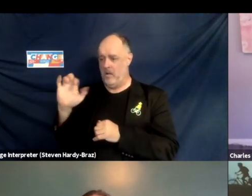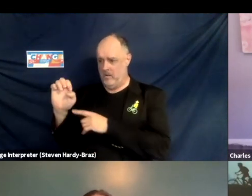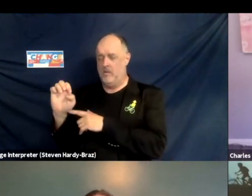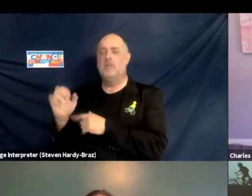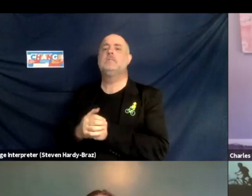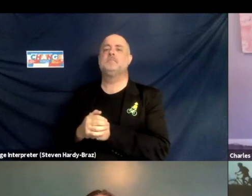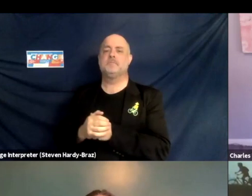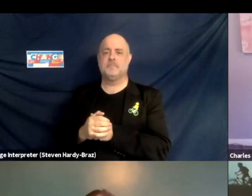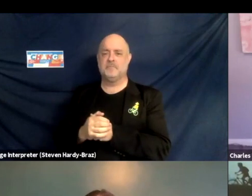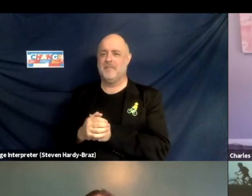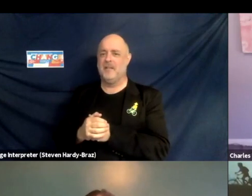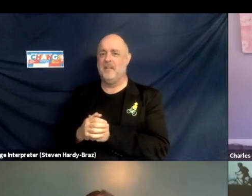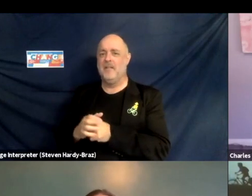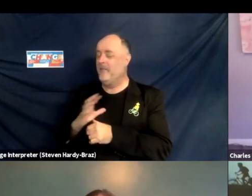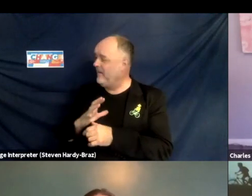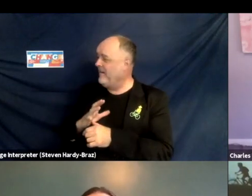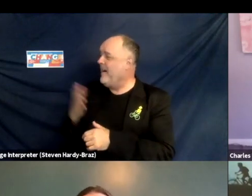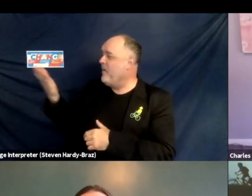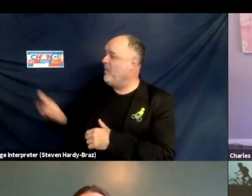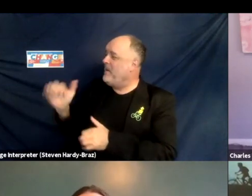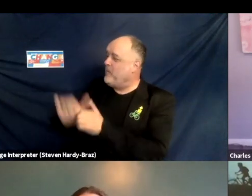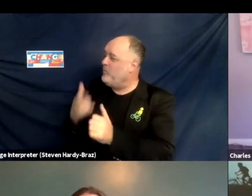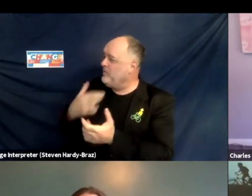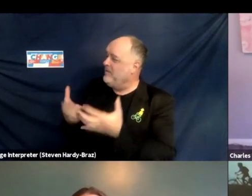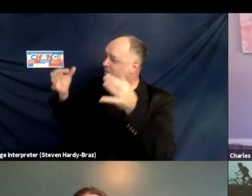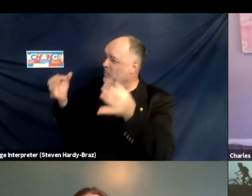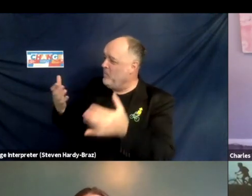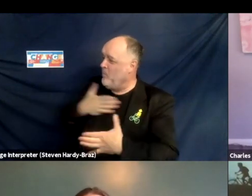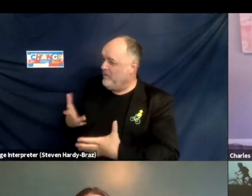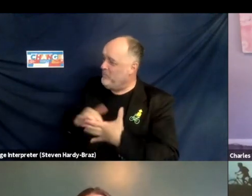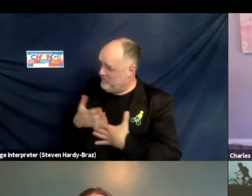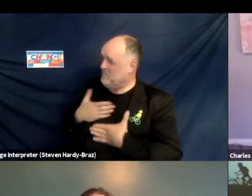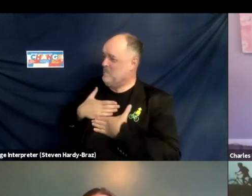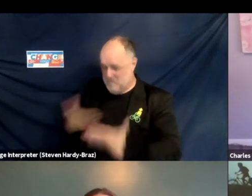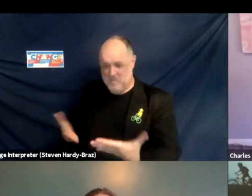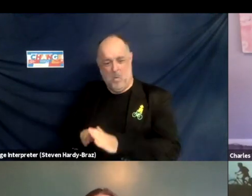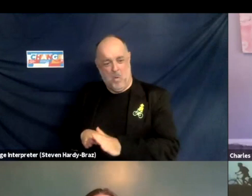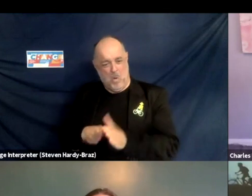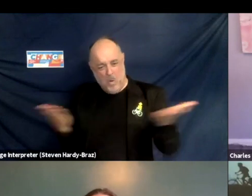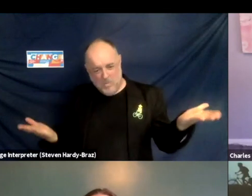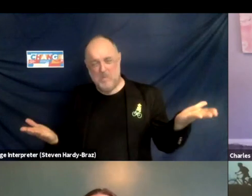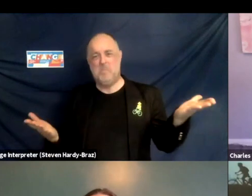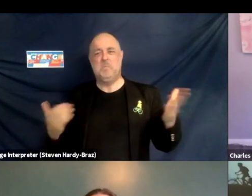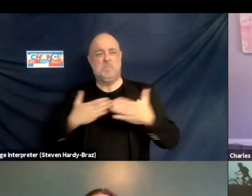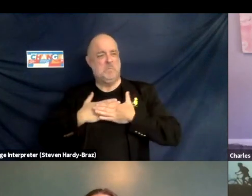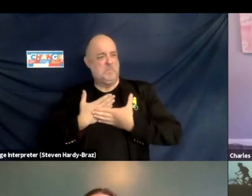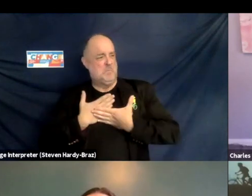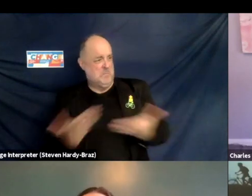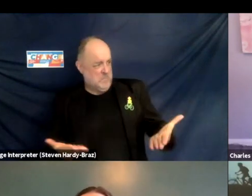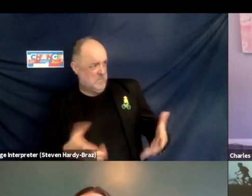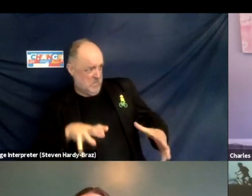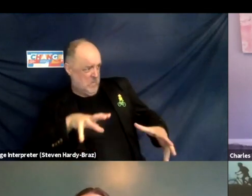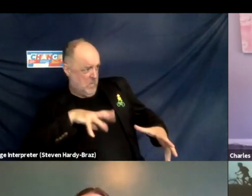their privilege at the door to be a part of finding the solution to these problems. So the